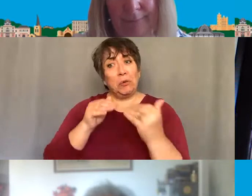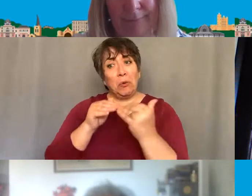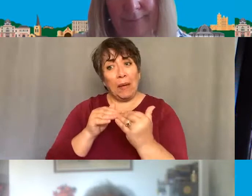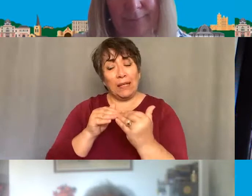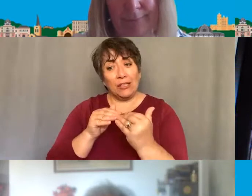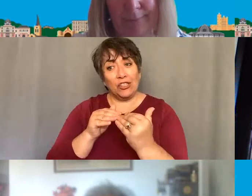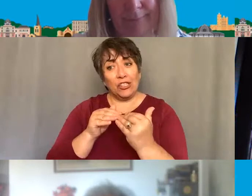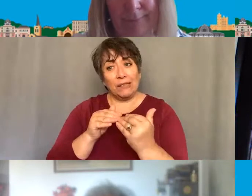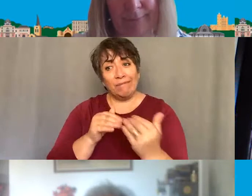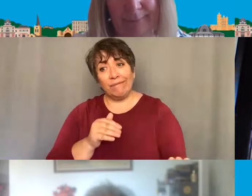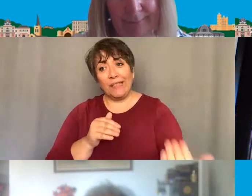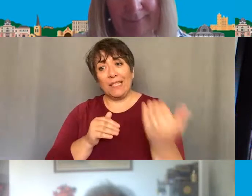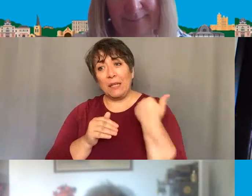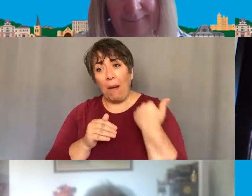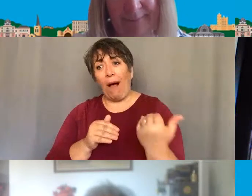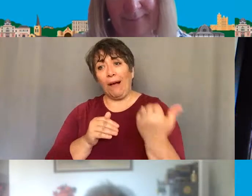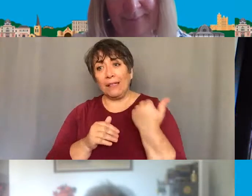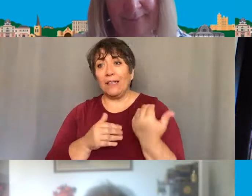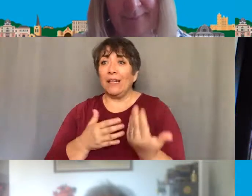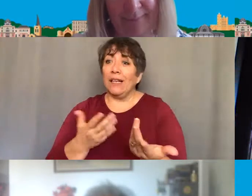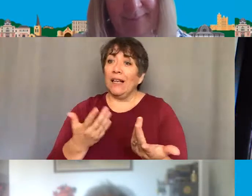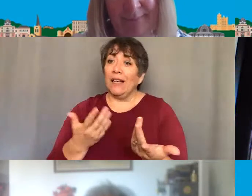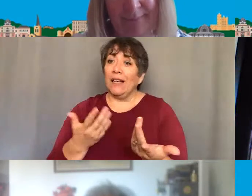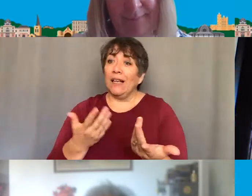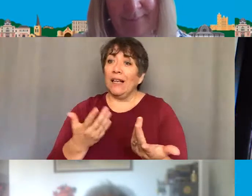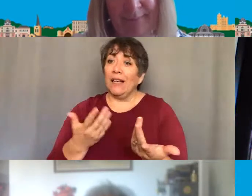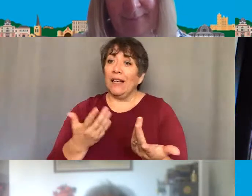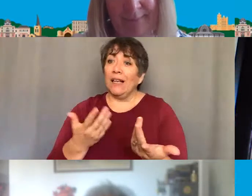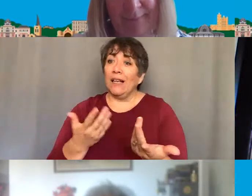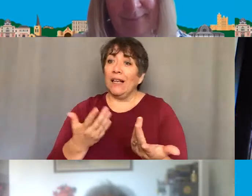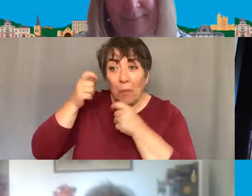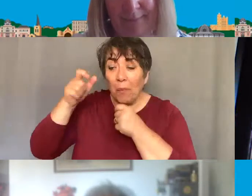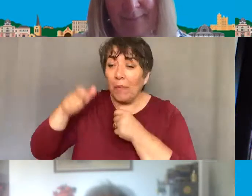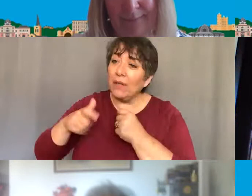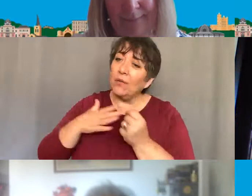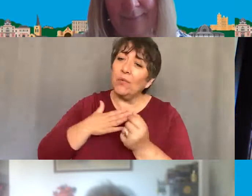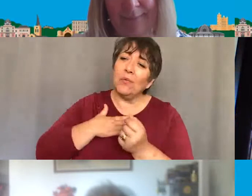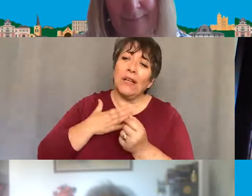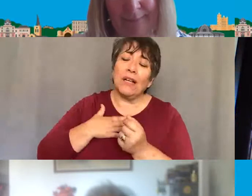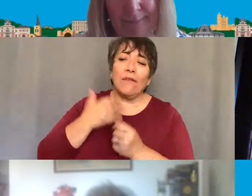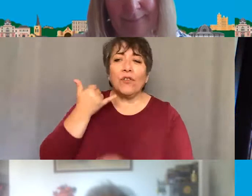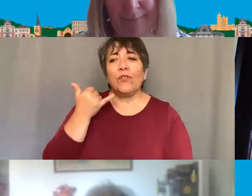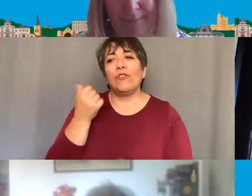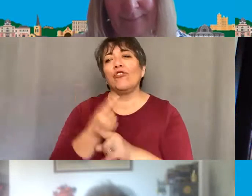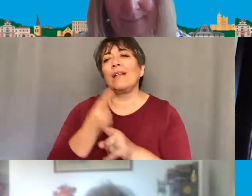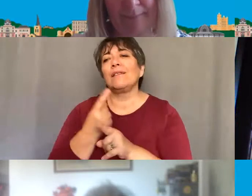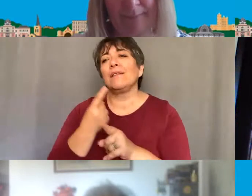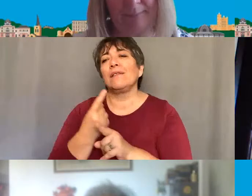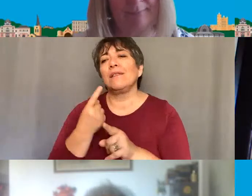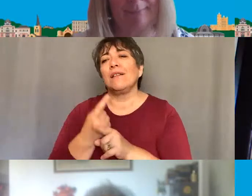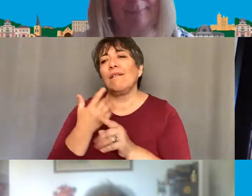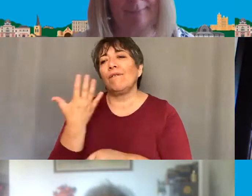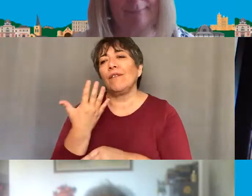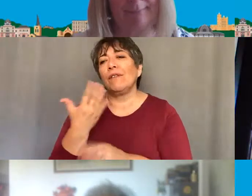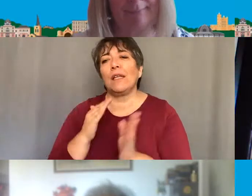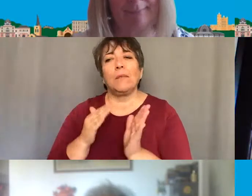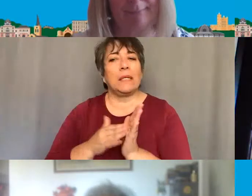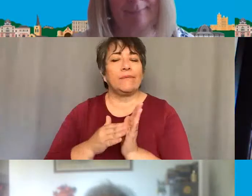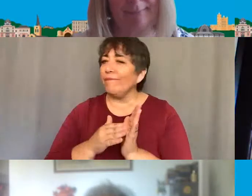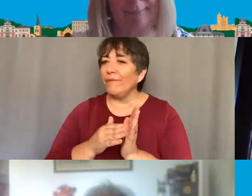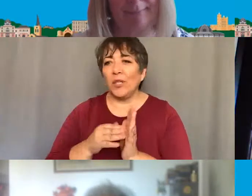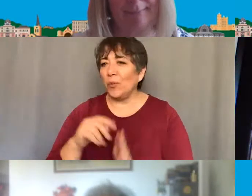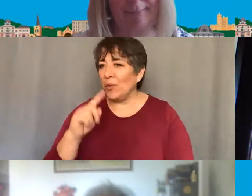to stay on the phone for a 15-minute conversation to really get to know the patient, but as you can you know, appreciate, by doing so,